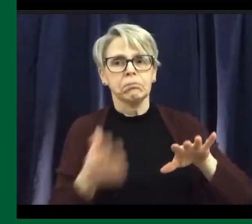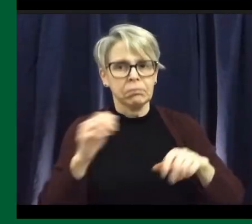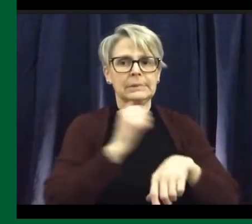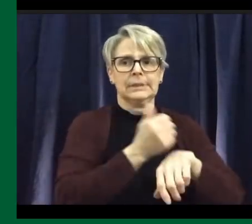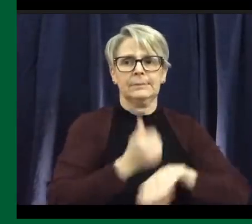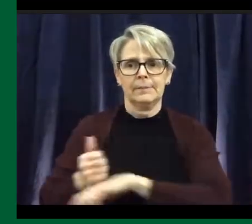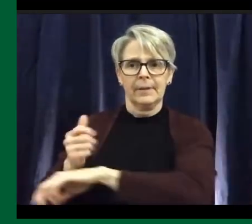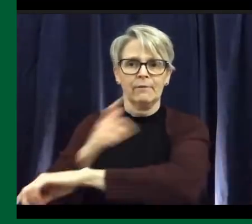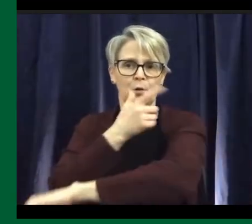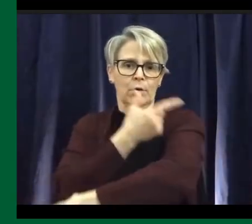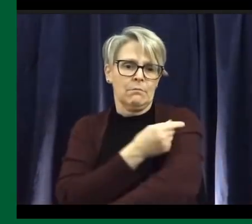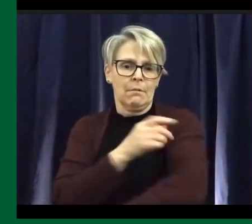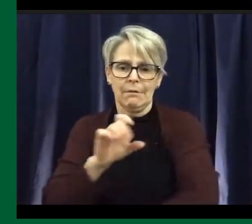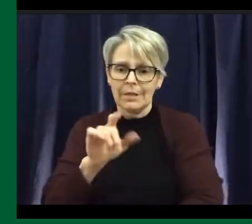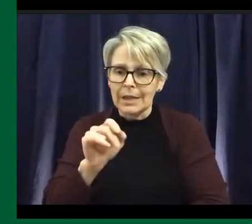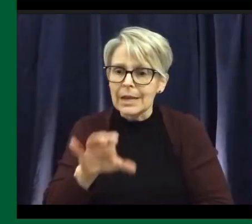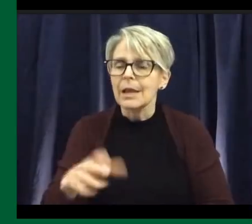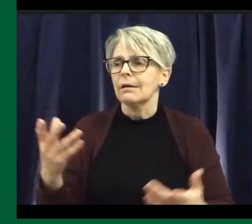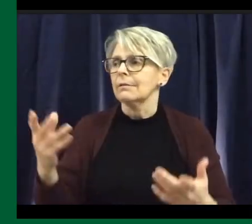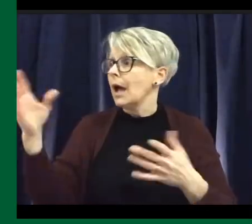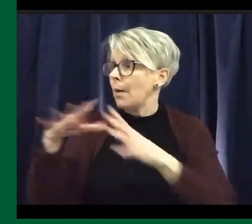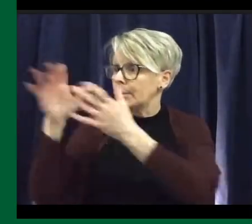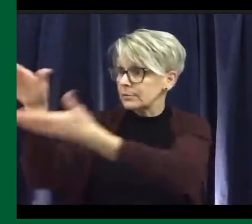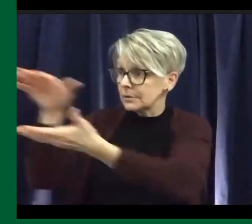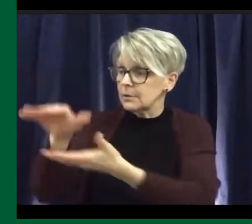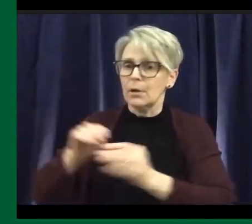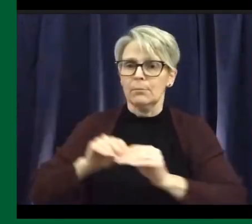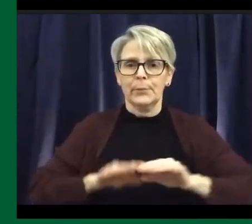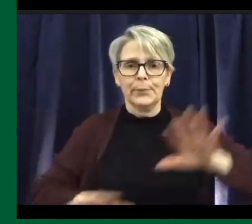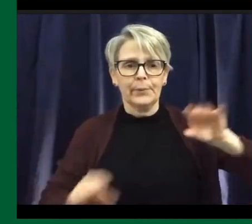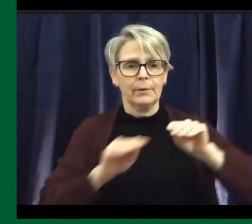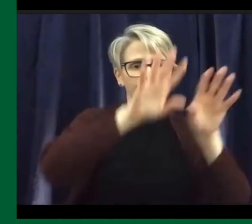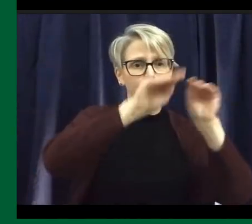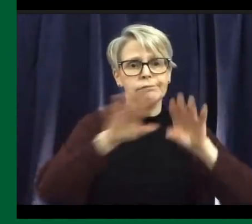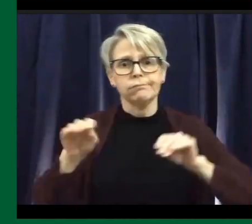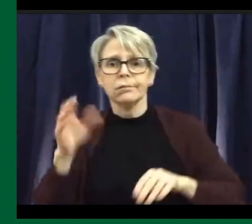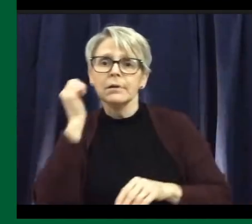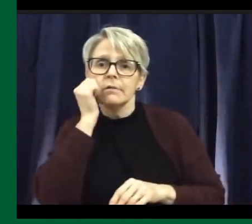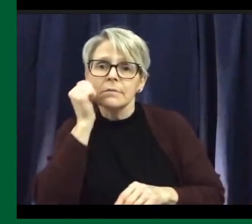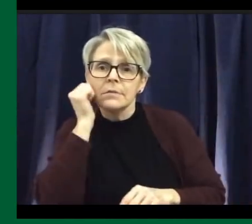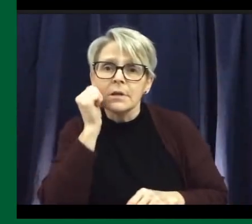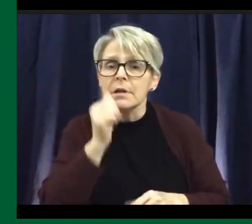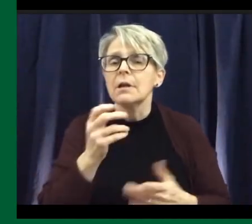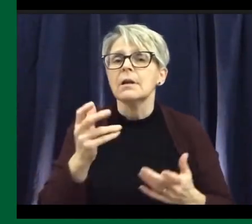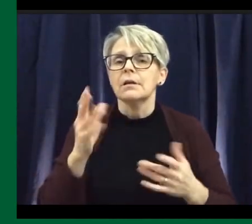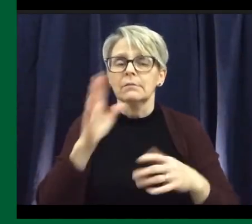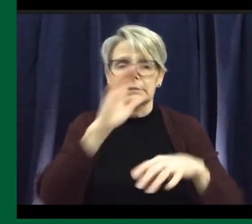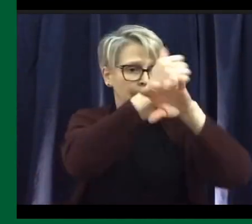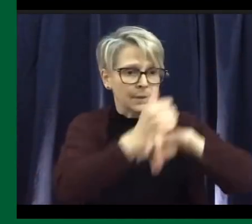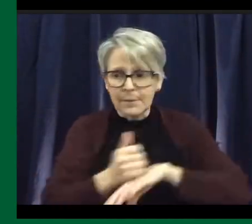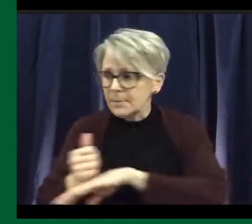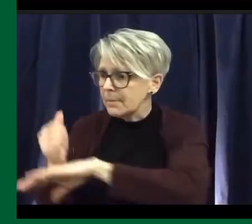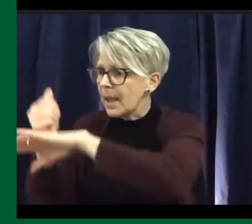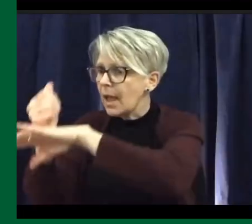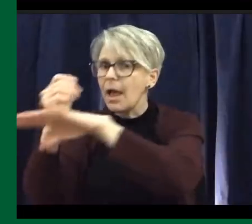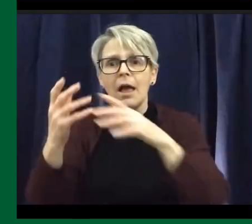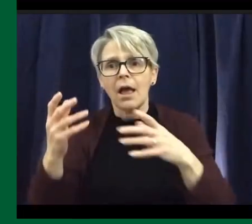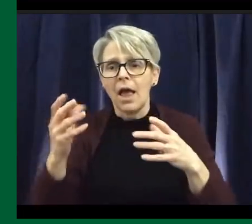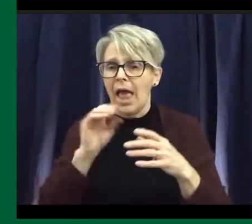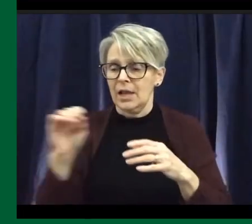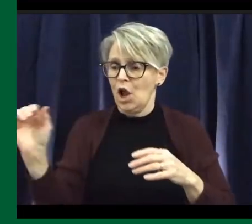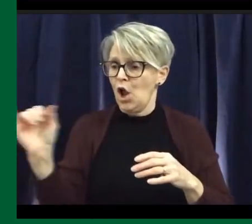the capacity on a daily basis that they'll have, and get those set up, and then also to align the booking